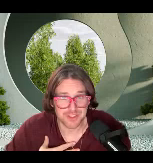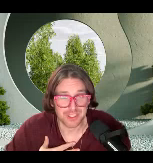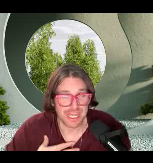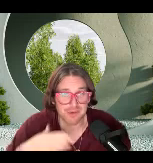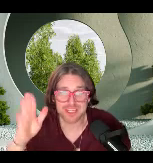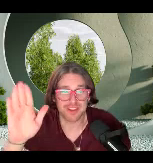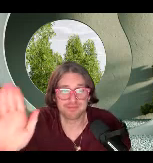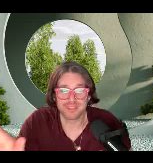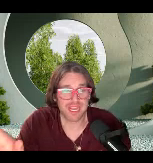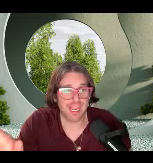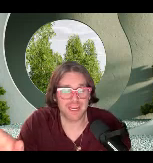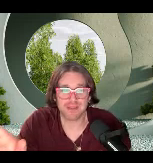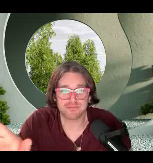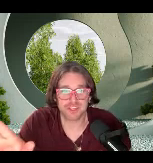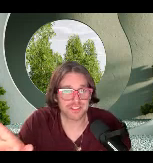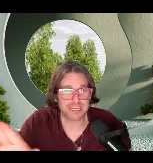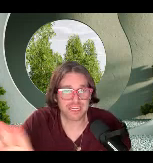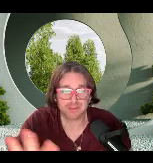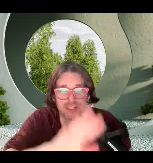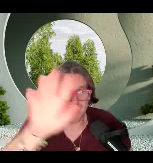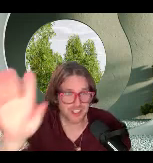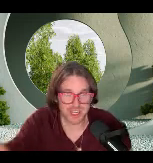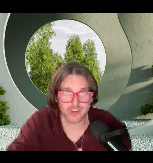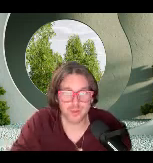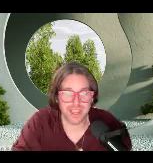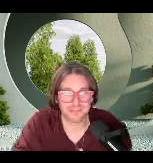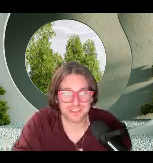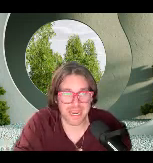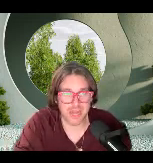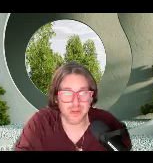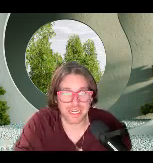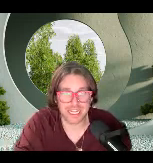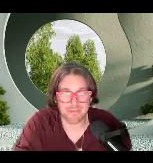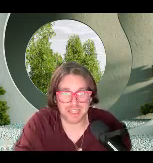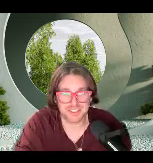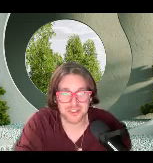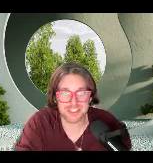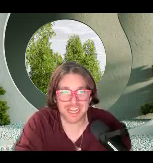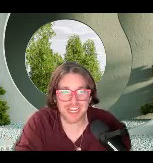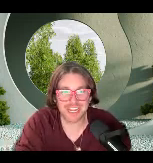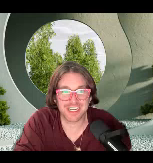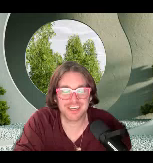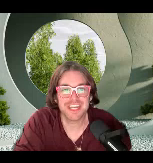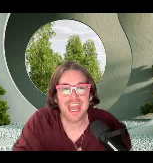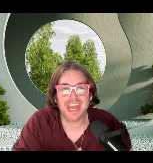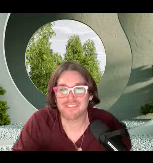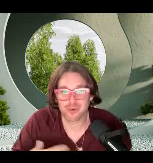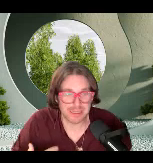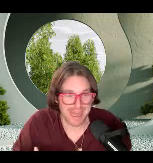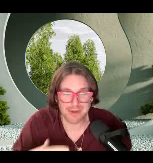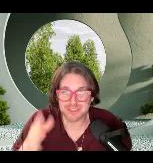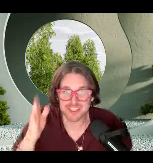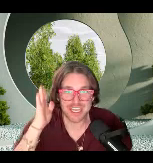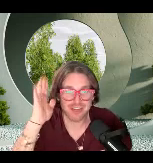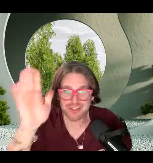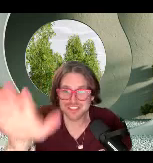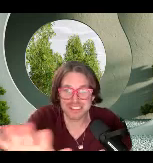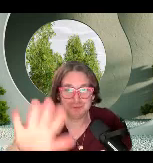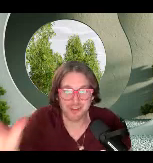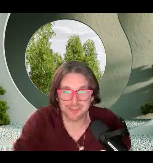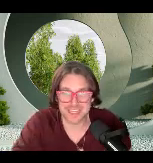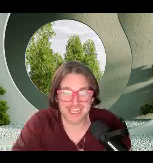know that I will say today, I'm just getting ready to launch another wave of some AI training at my institution that I created. And I felt really bad. I was